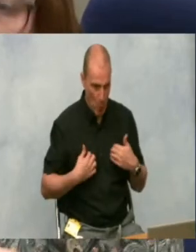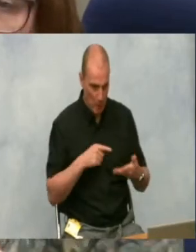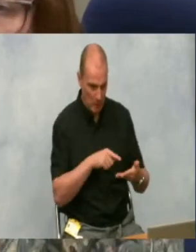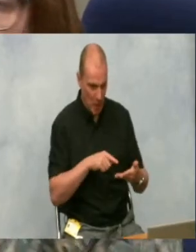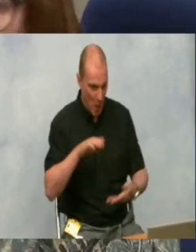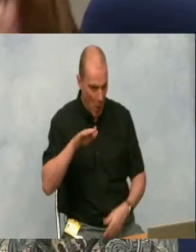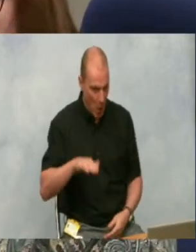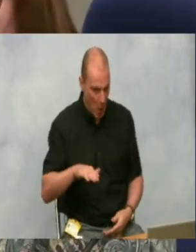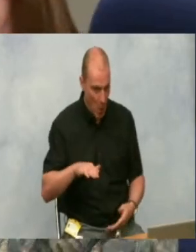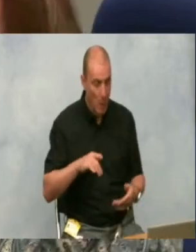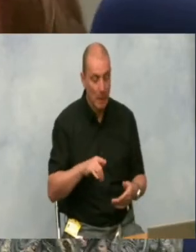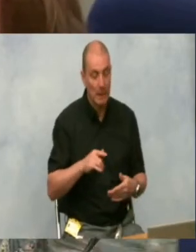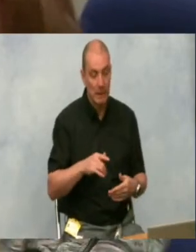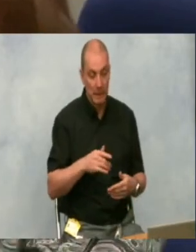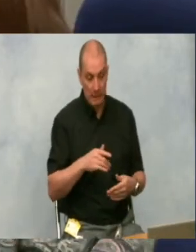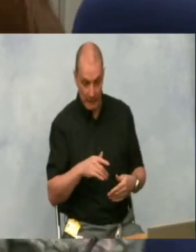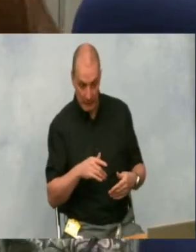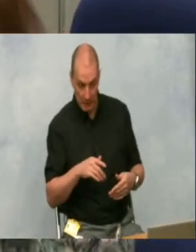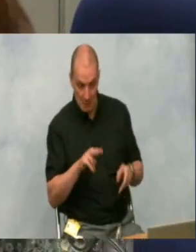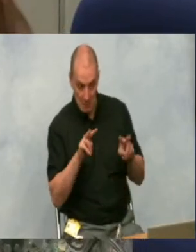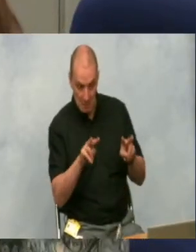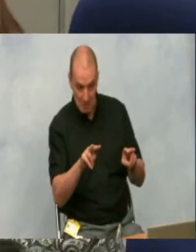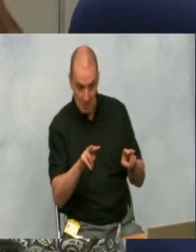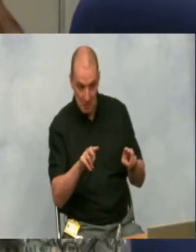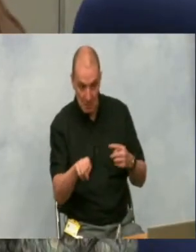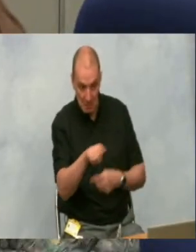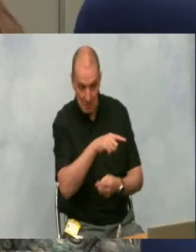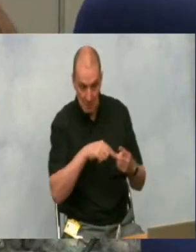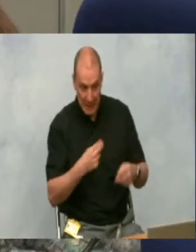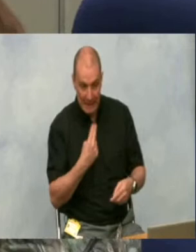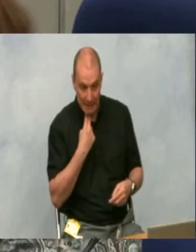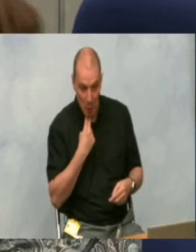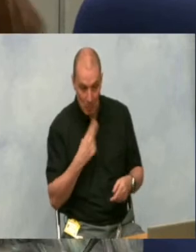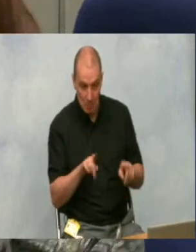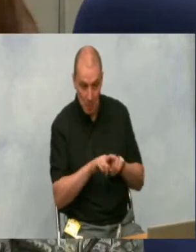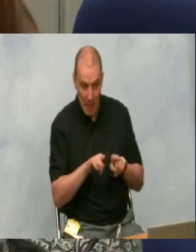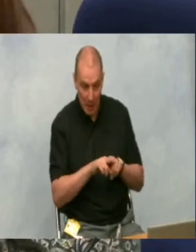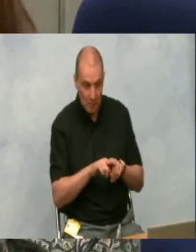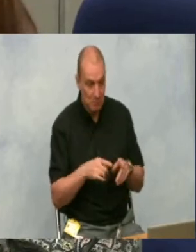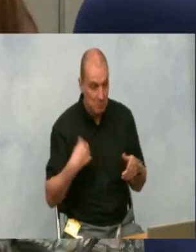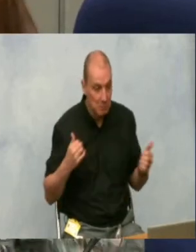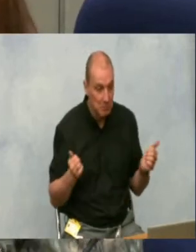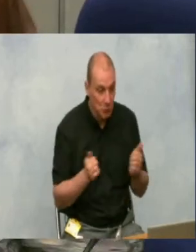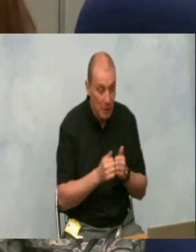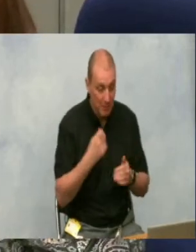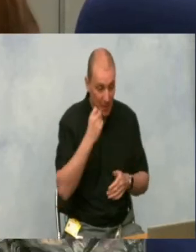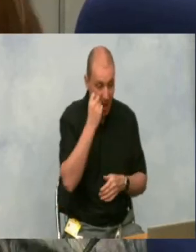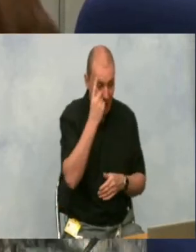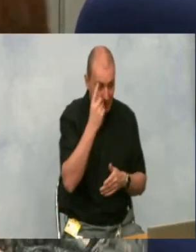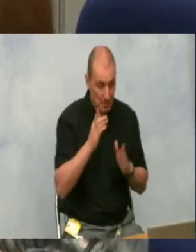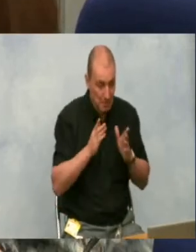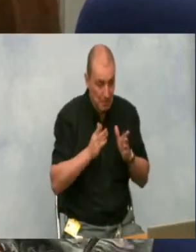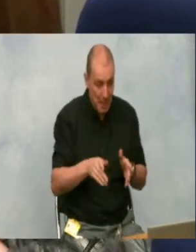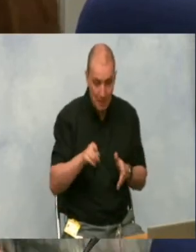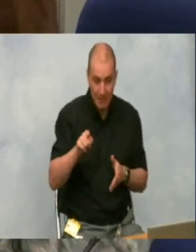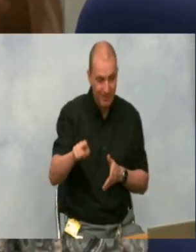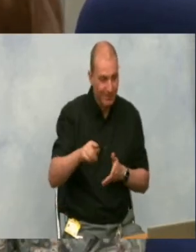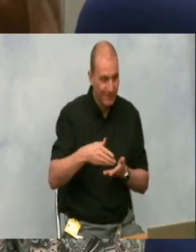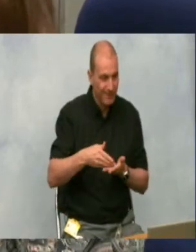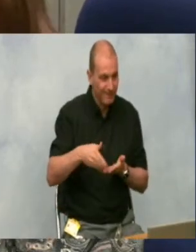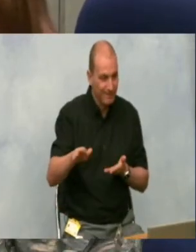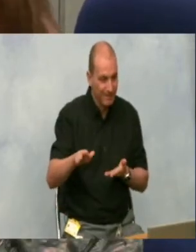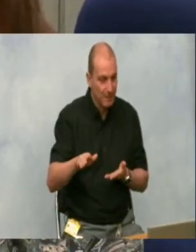guys are disappointed as well, I think that's very helpful. I understand it's got to be sold. I mean, I appreciate that, and I